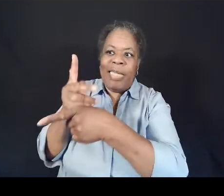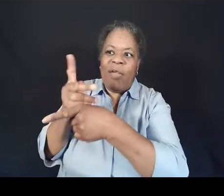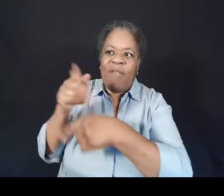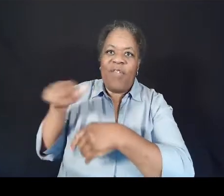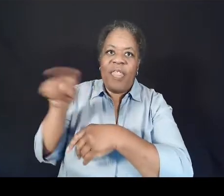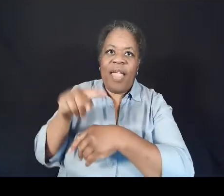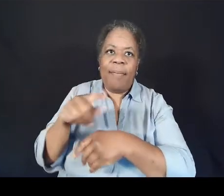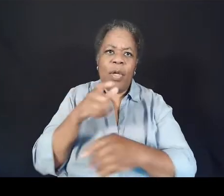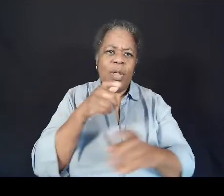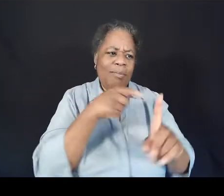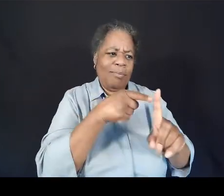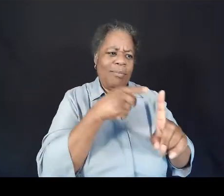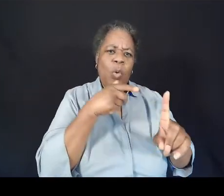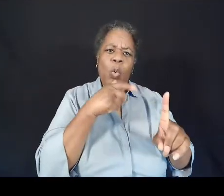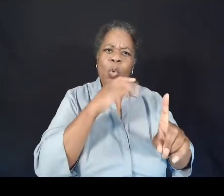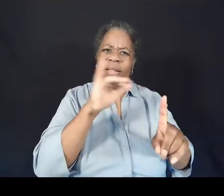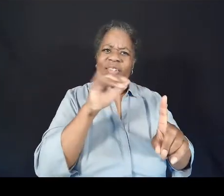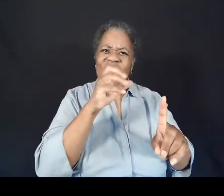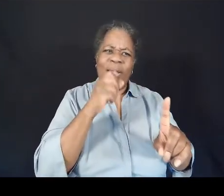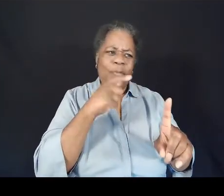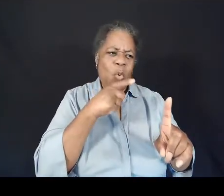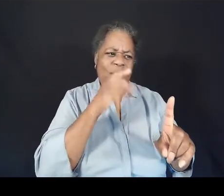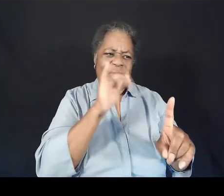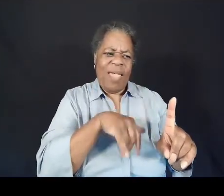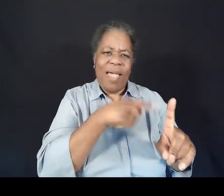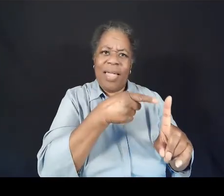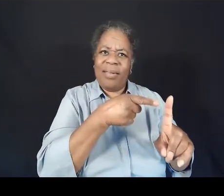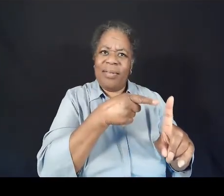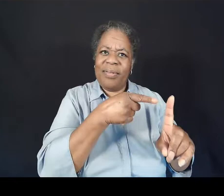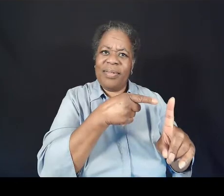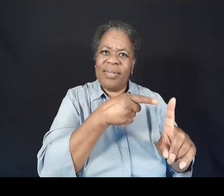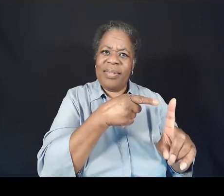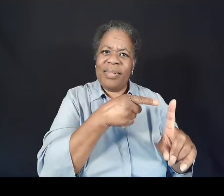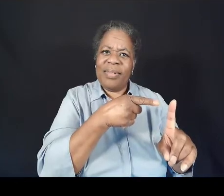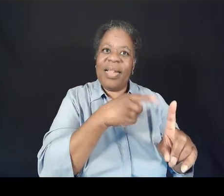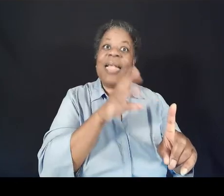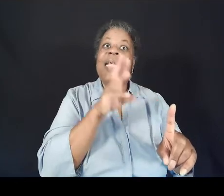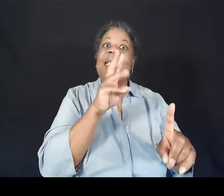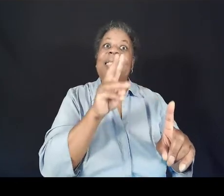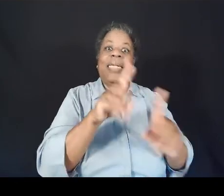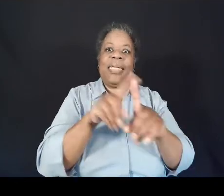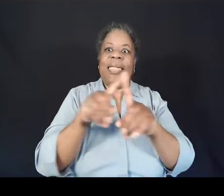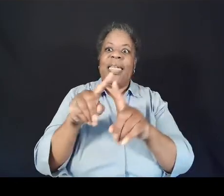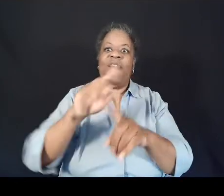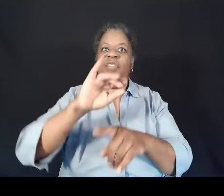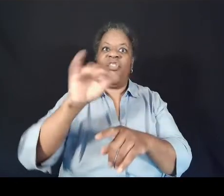this James we're talking about? Because there are no less than six of them in the New Testament.